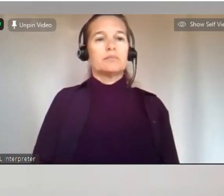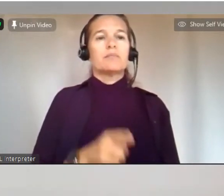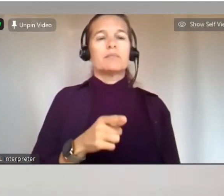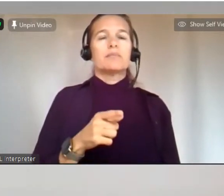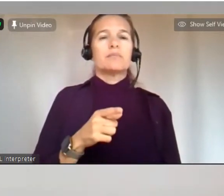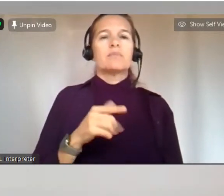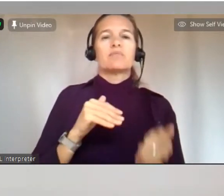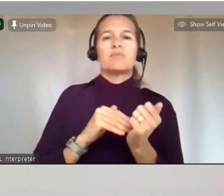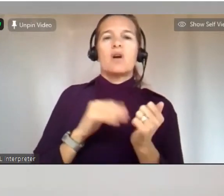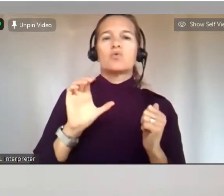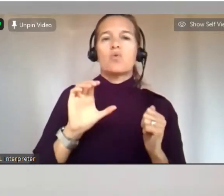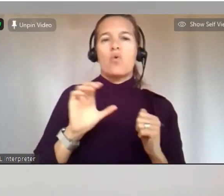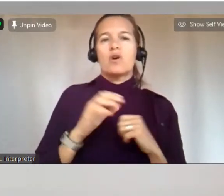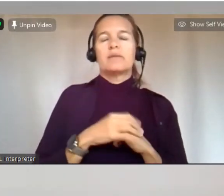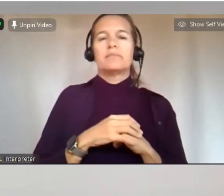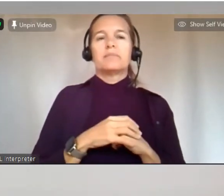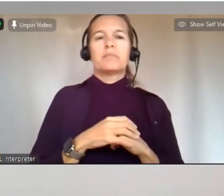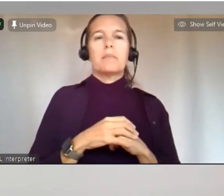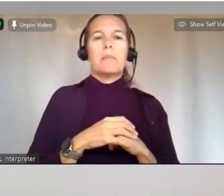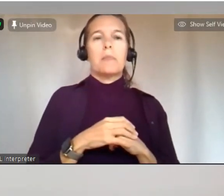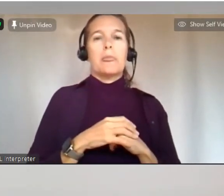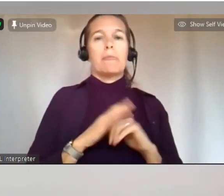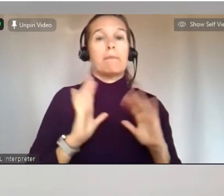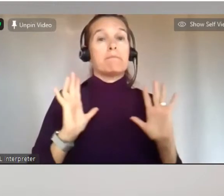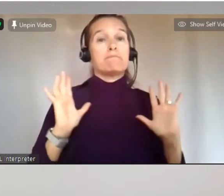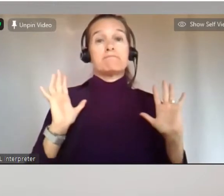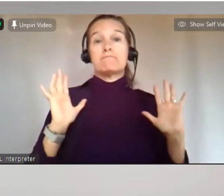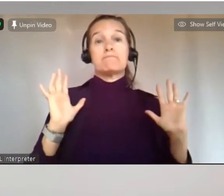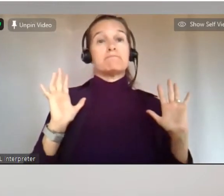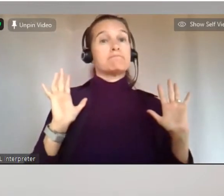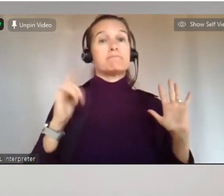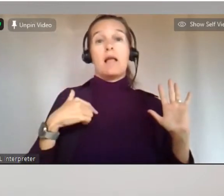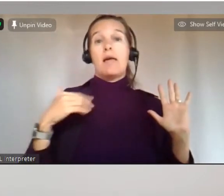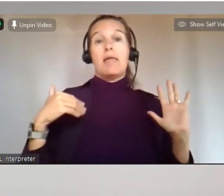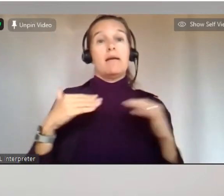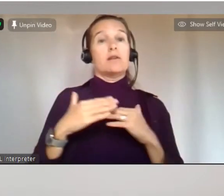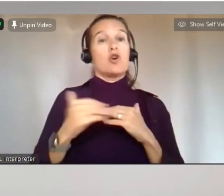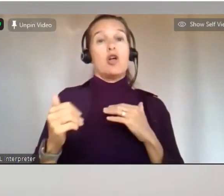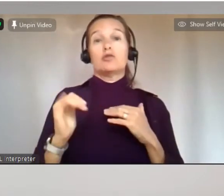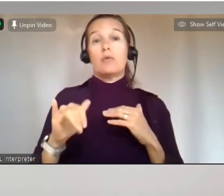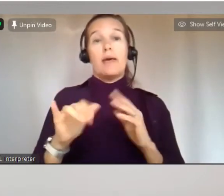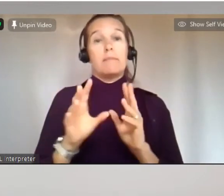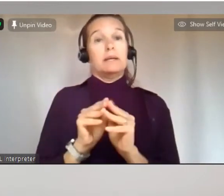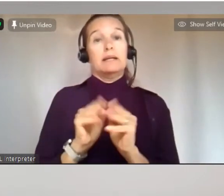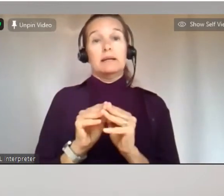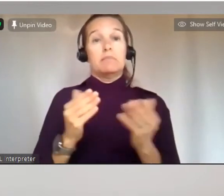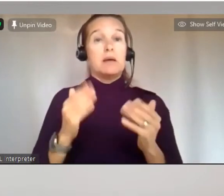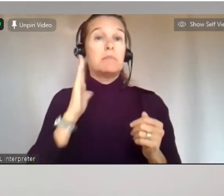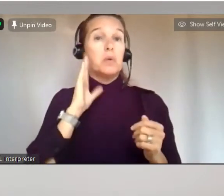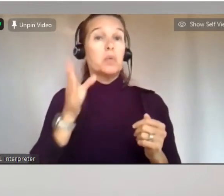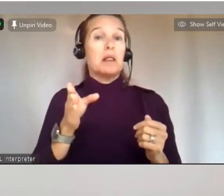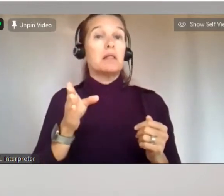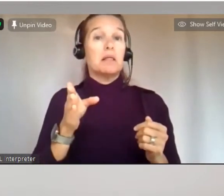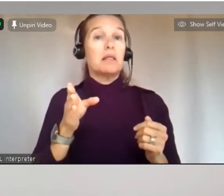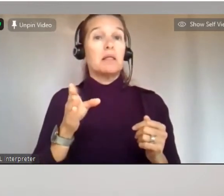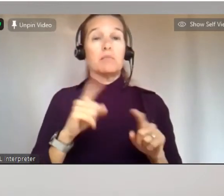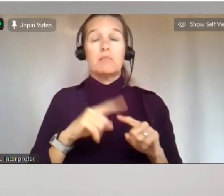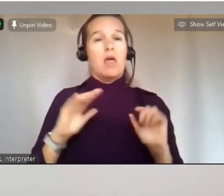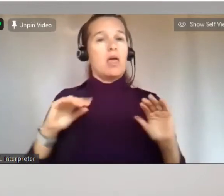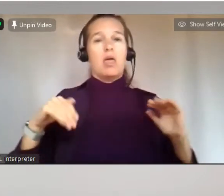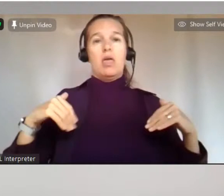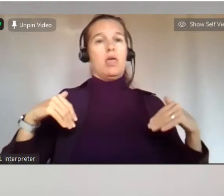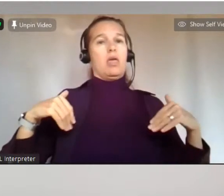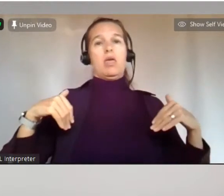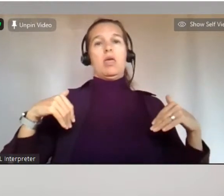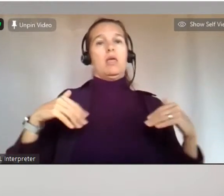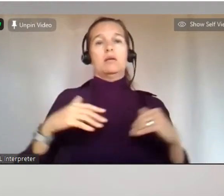I have not been called to a meeting like that. It may be moving forward. I don't know